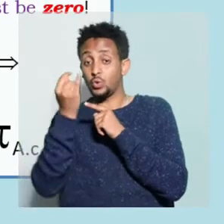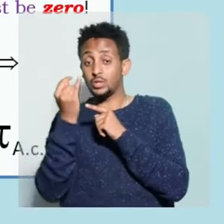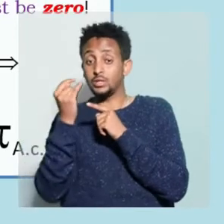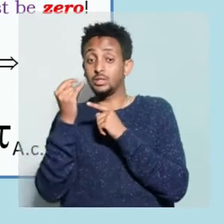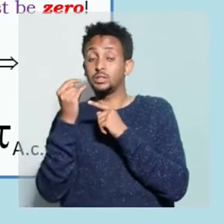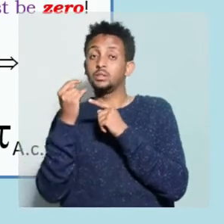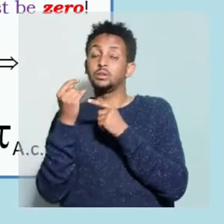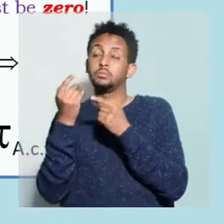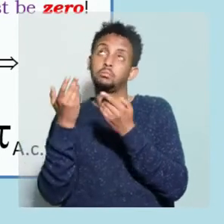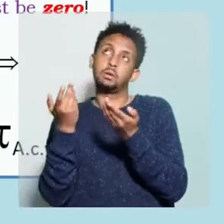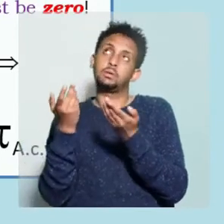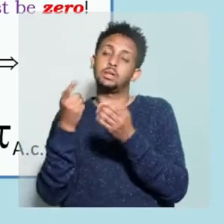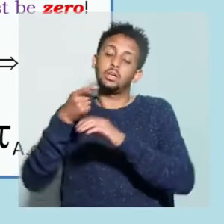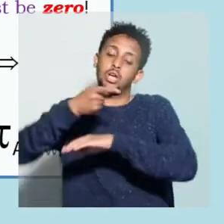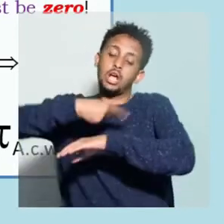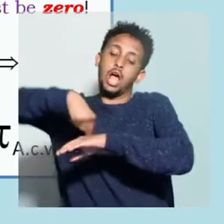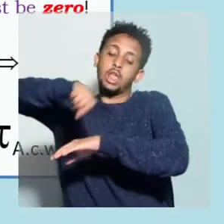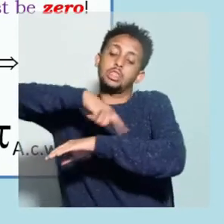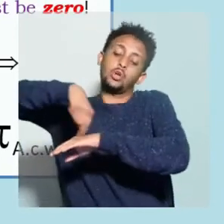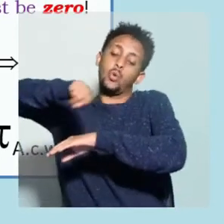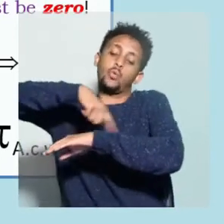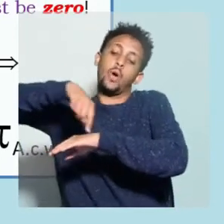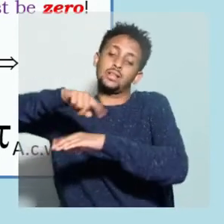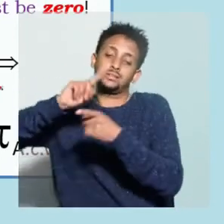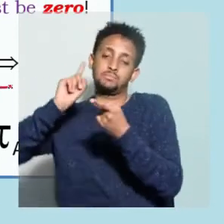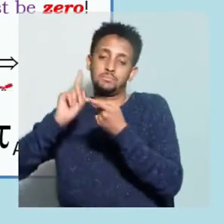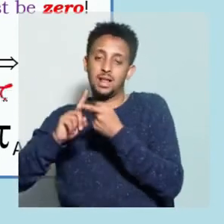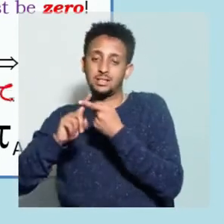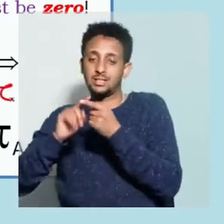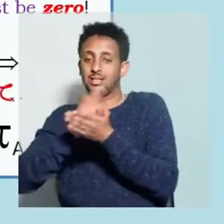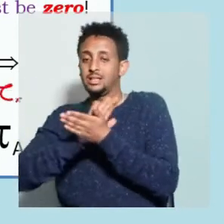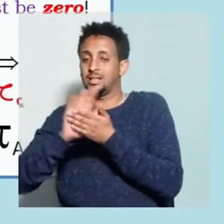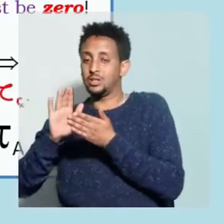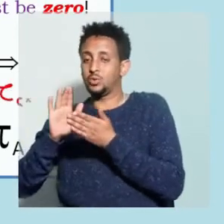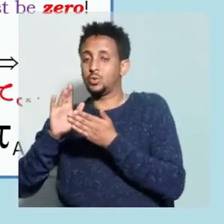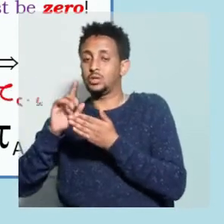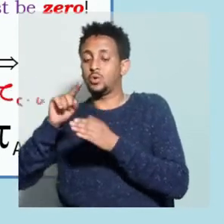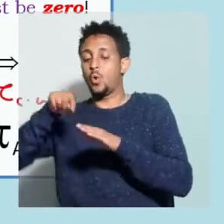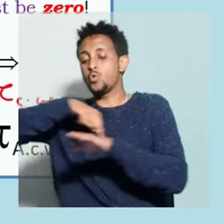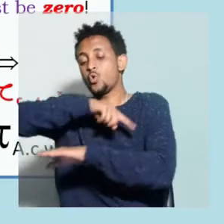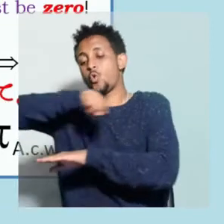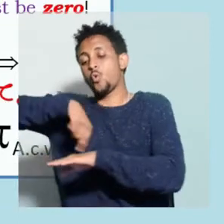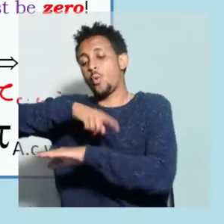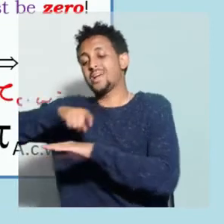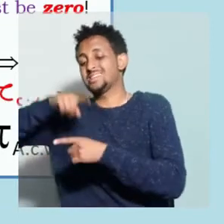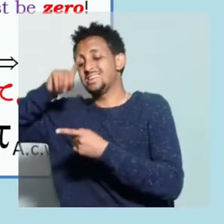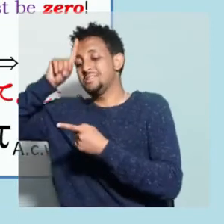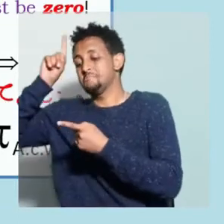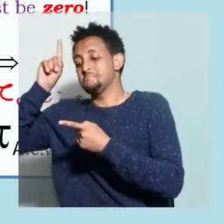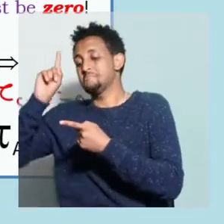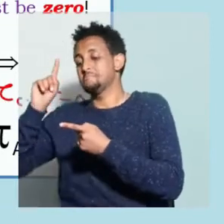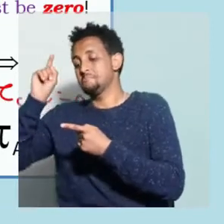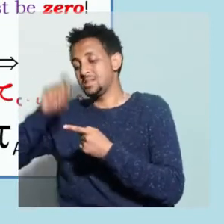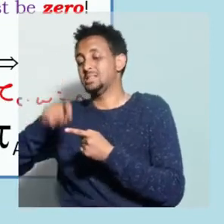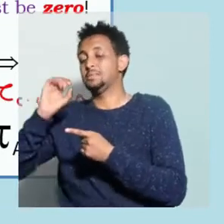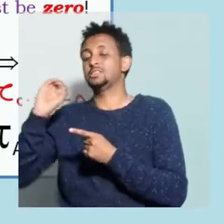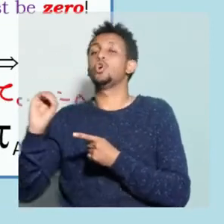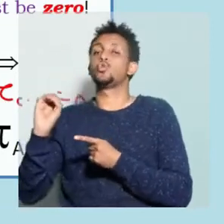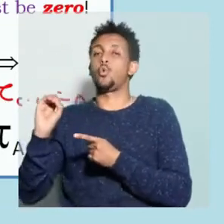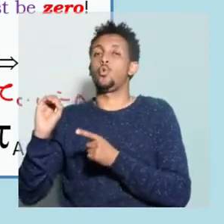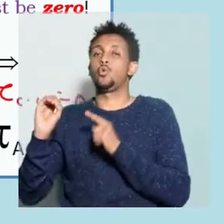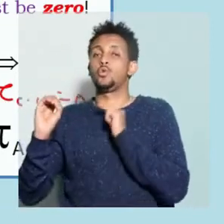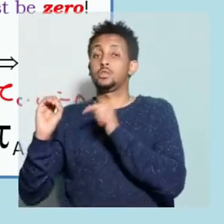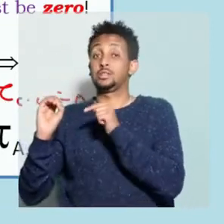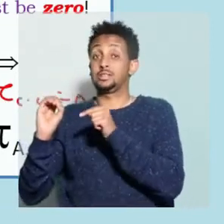counterclockwise or anti-clockwise plus the summation of net torque clockwise must be zero. That is the case.